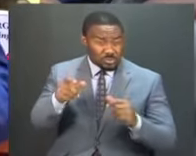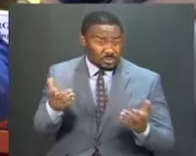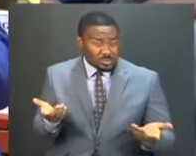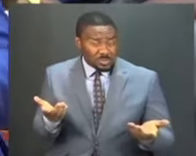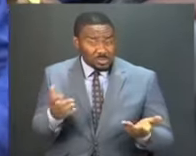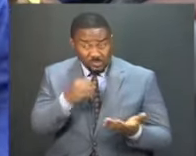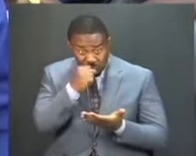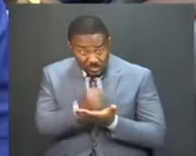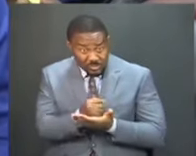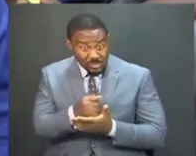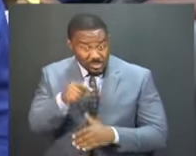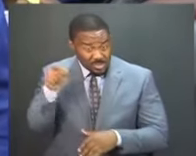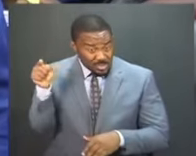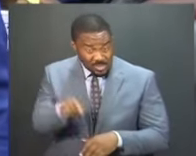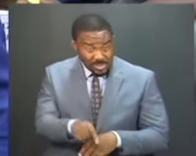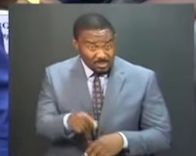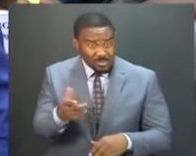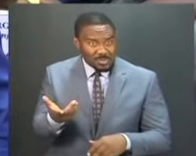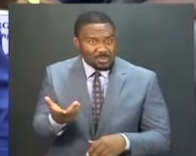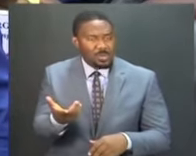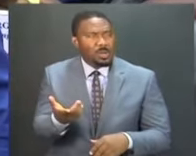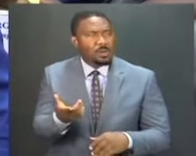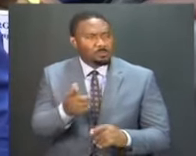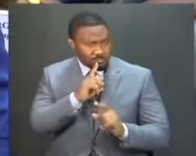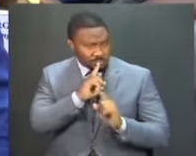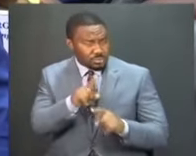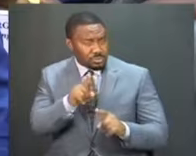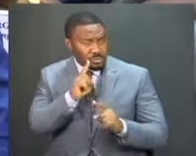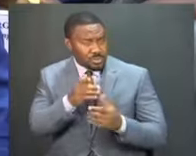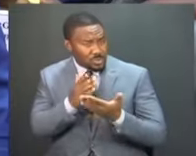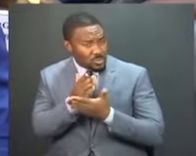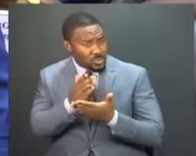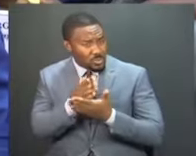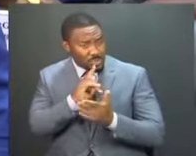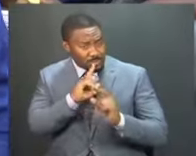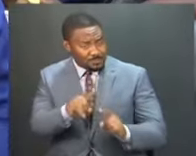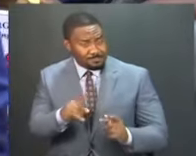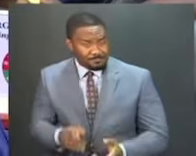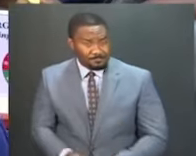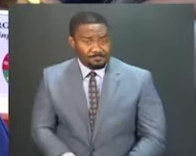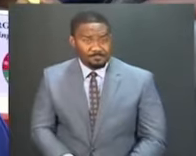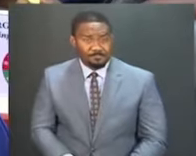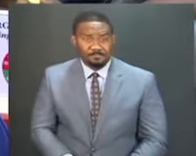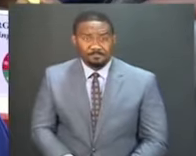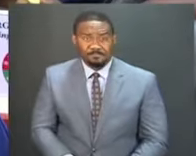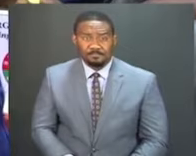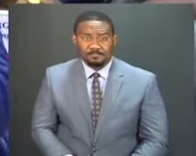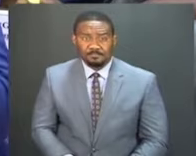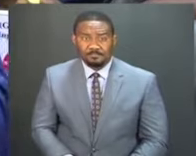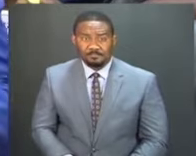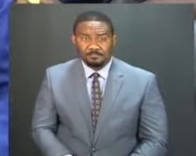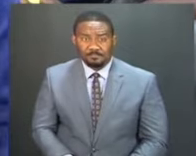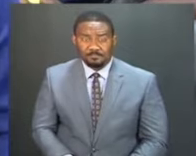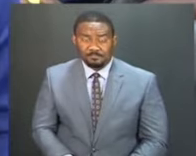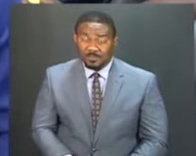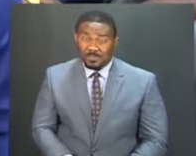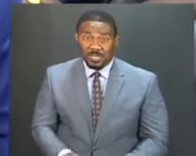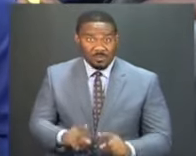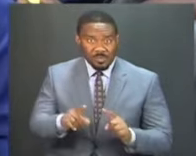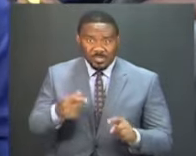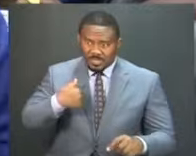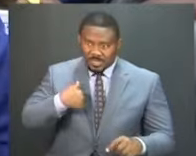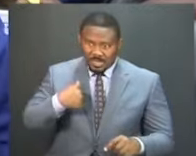I'm sure that when I come here, I can give the right answers. And so, Madam Speaker, I think that's why, but we take the business of this